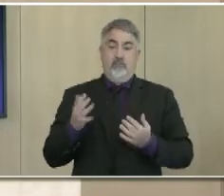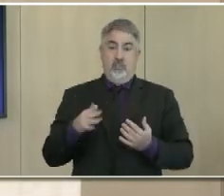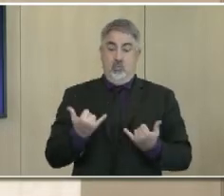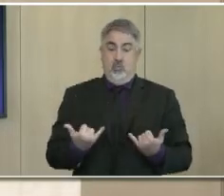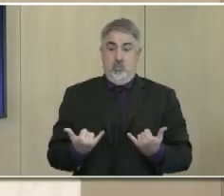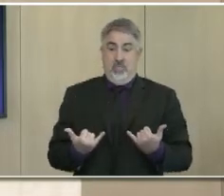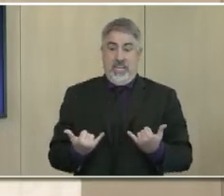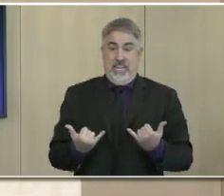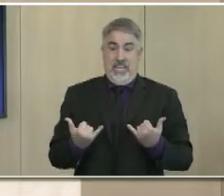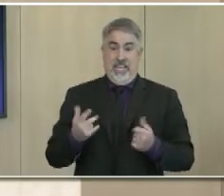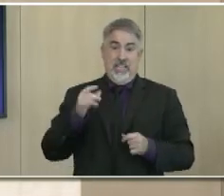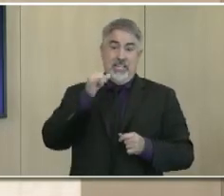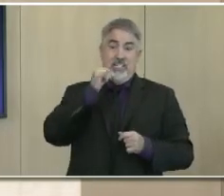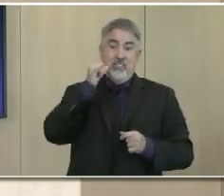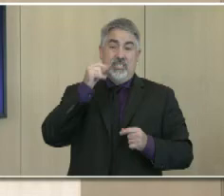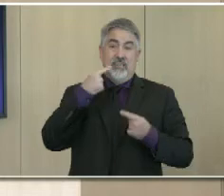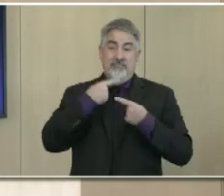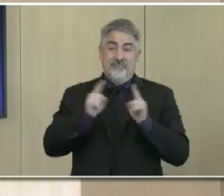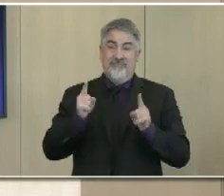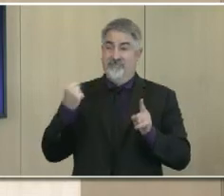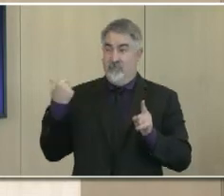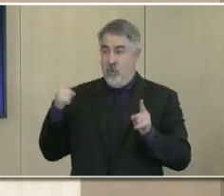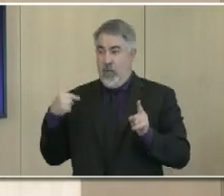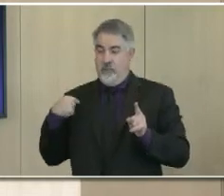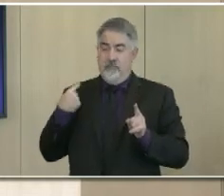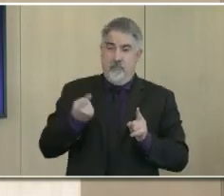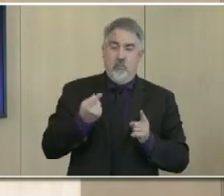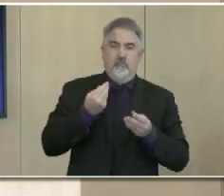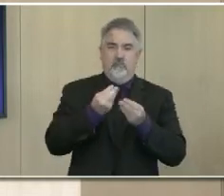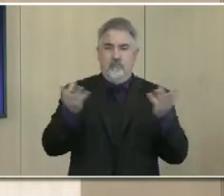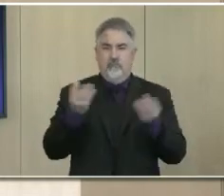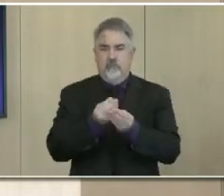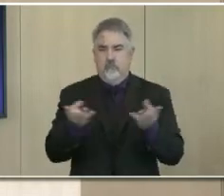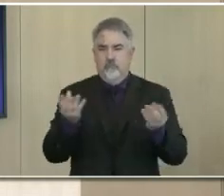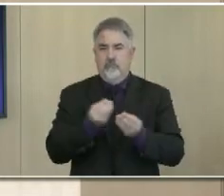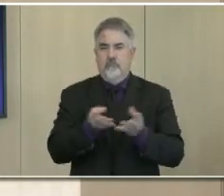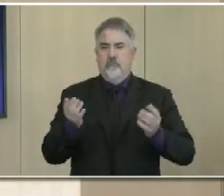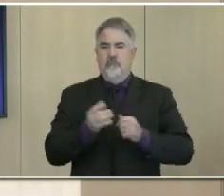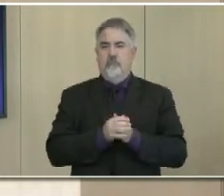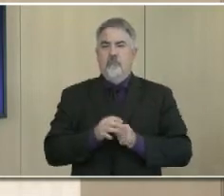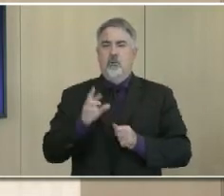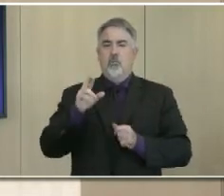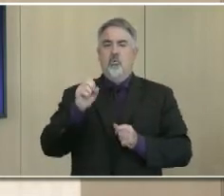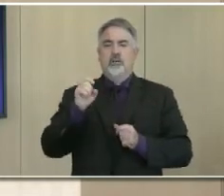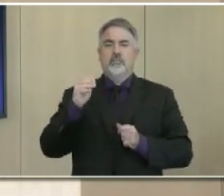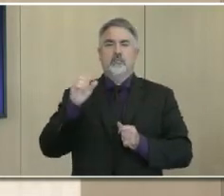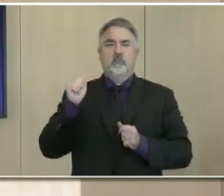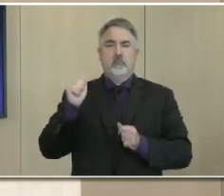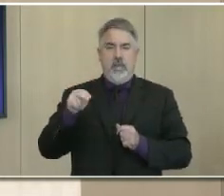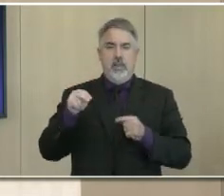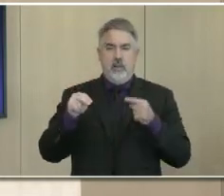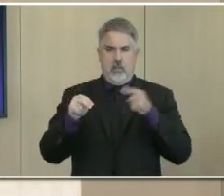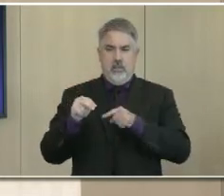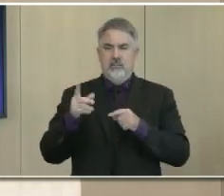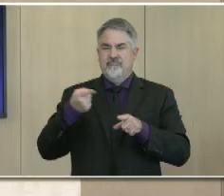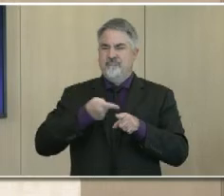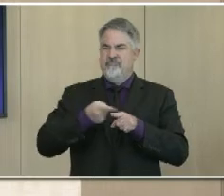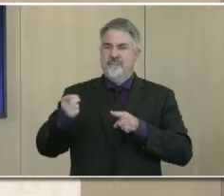yesterday. Then we'll have Jeff Rossman, the president of the San Diego County chapter of the California Restaurant